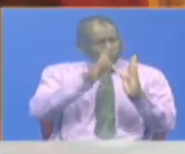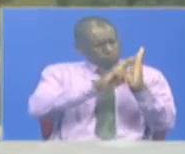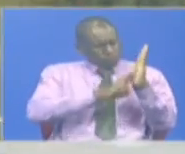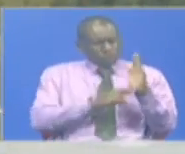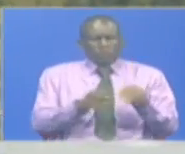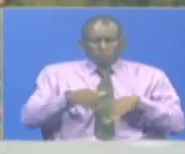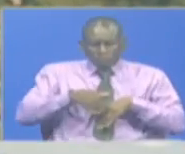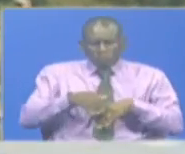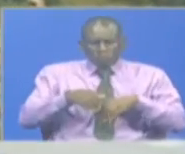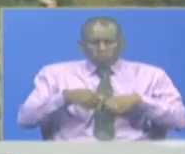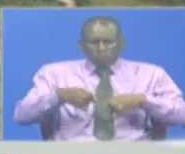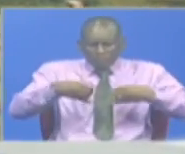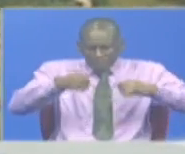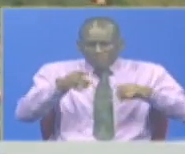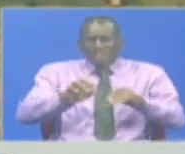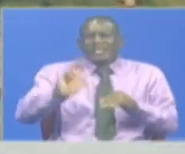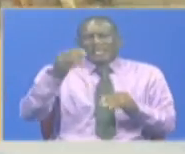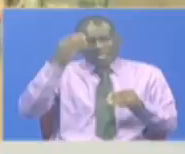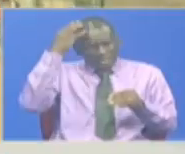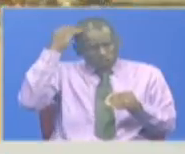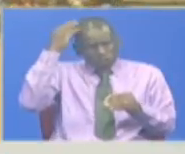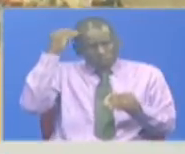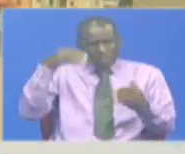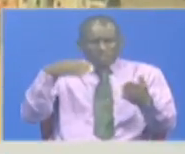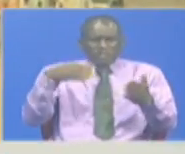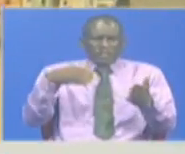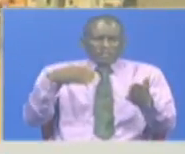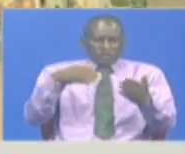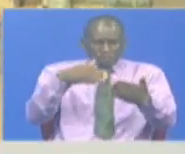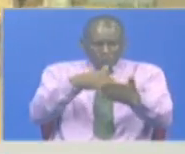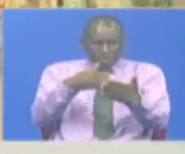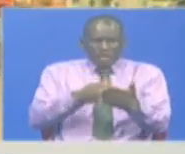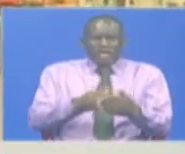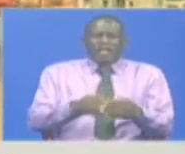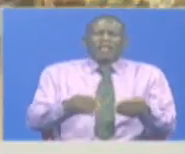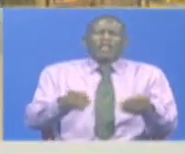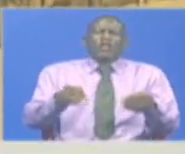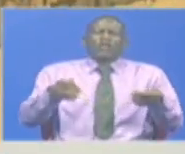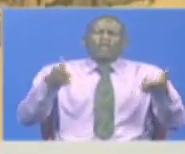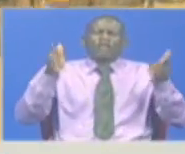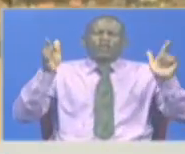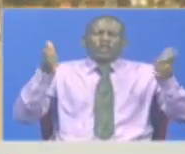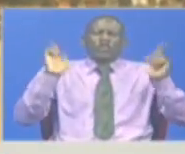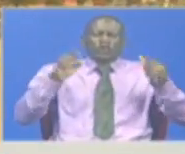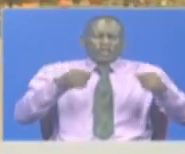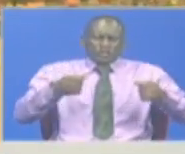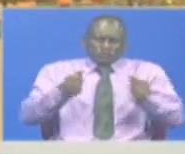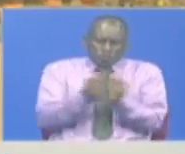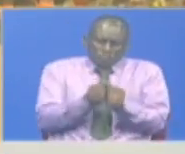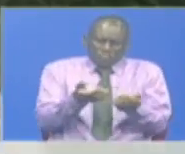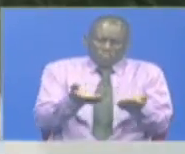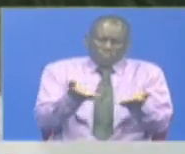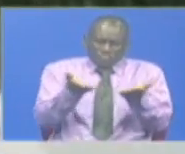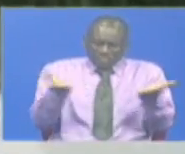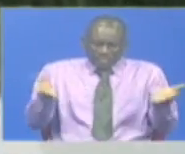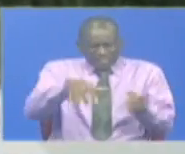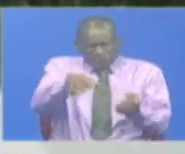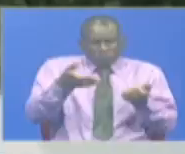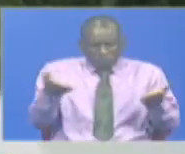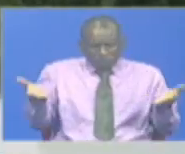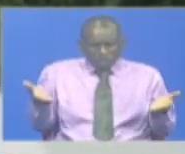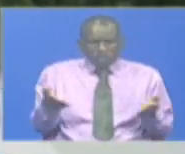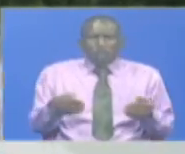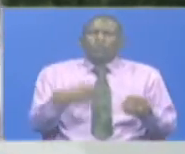border. Cargo vehicles will only be allowed entry into the country if the drivers have undergone mandatory testing